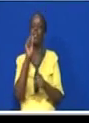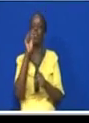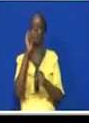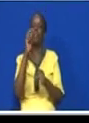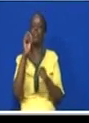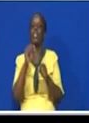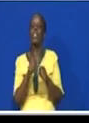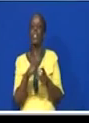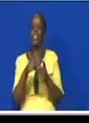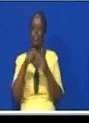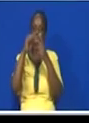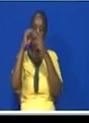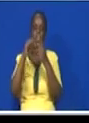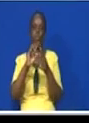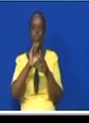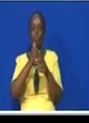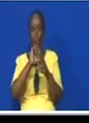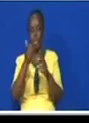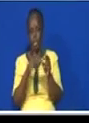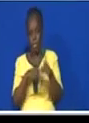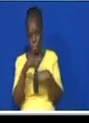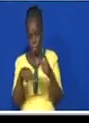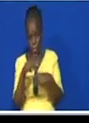unique from other processes?